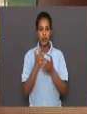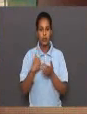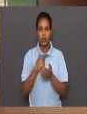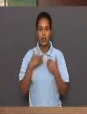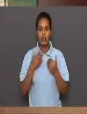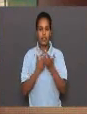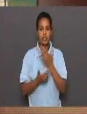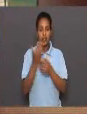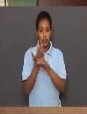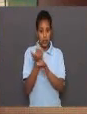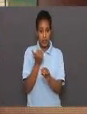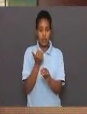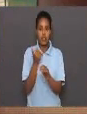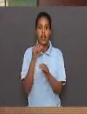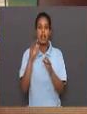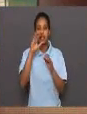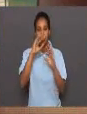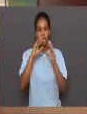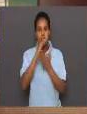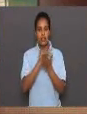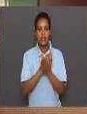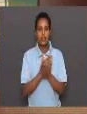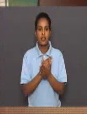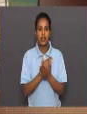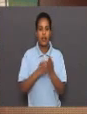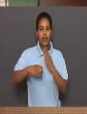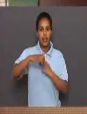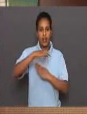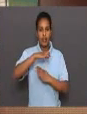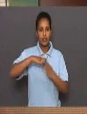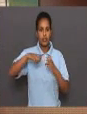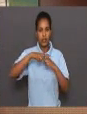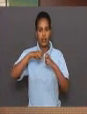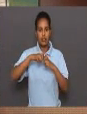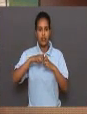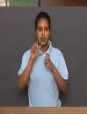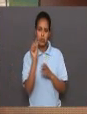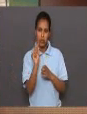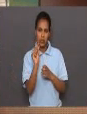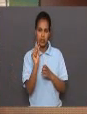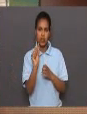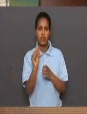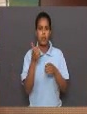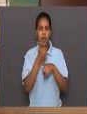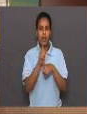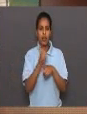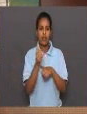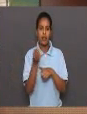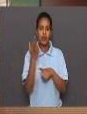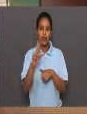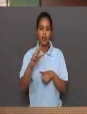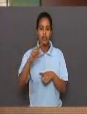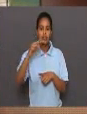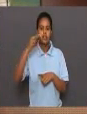As we have discussed in previous lessons, electrodes are pieces of